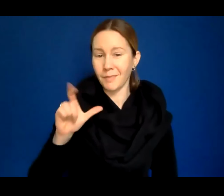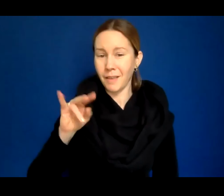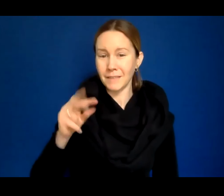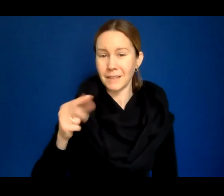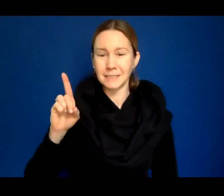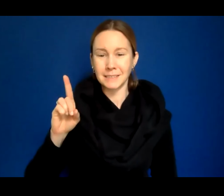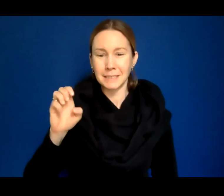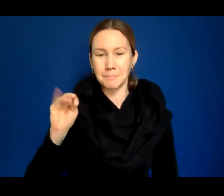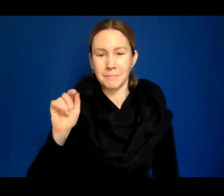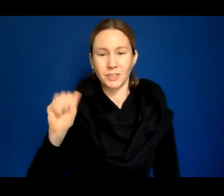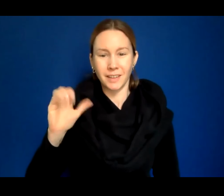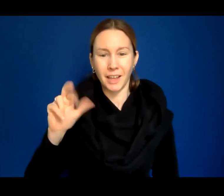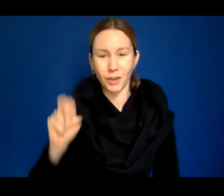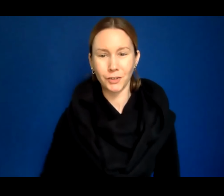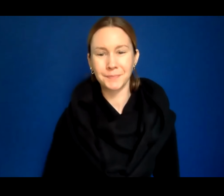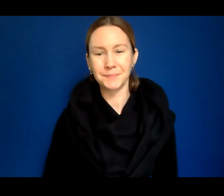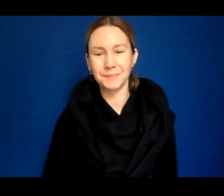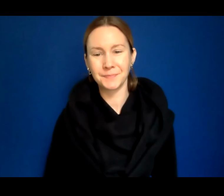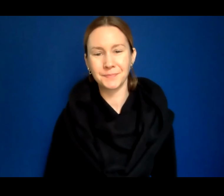care, a series of talks